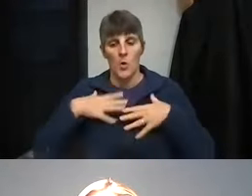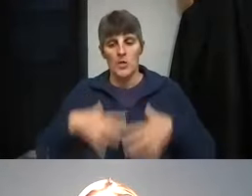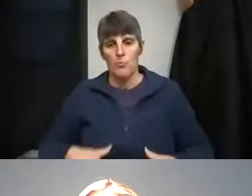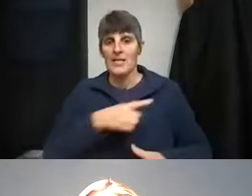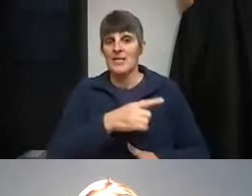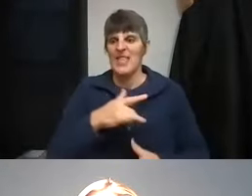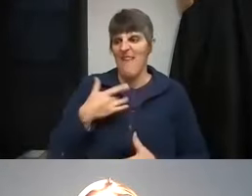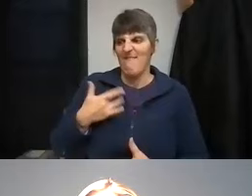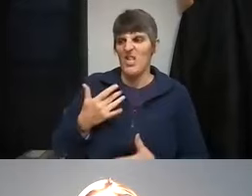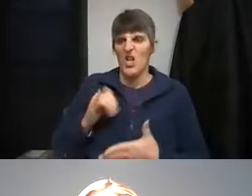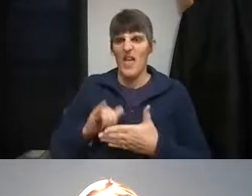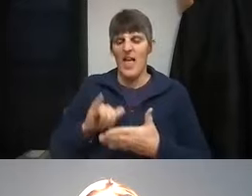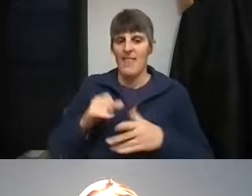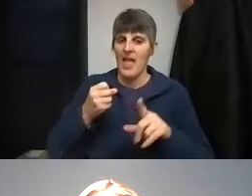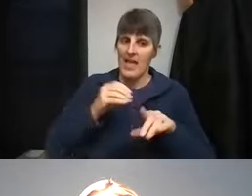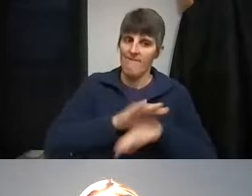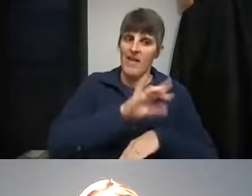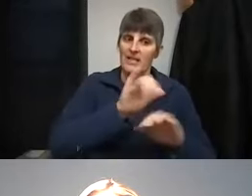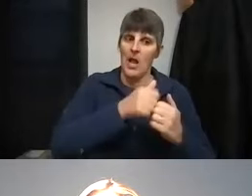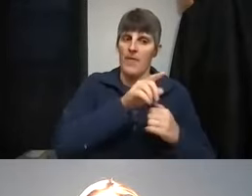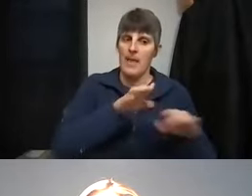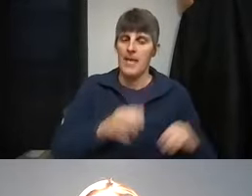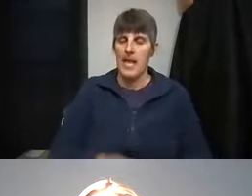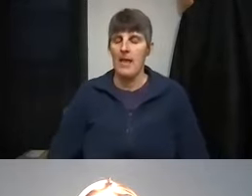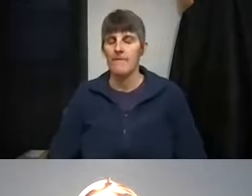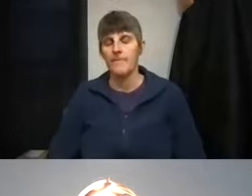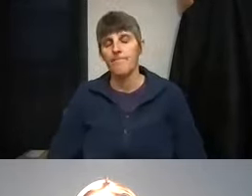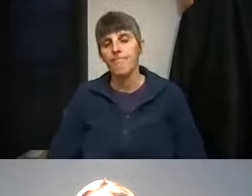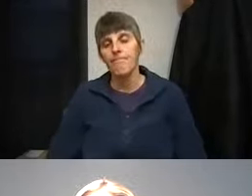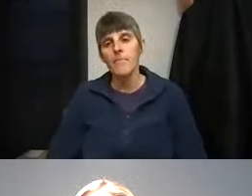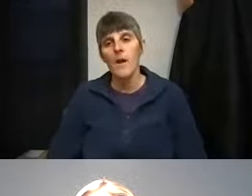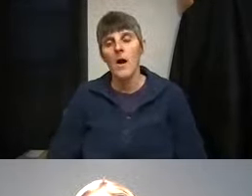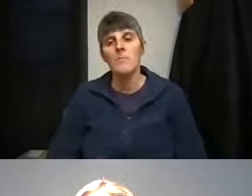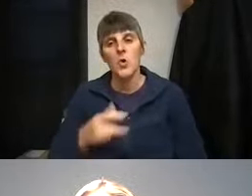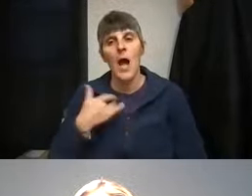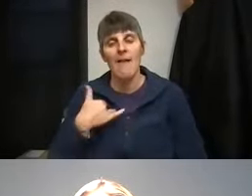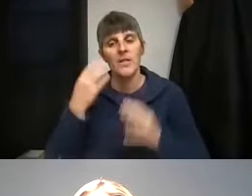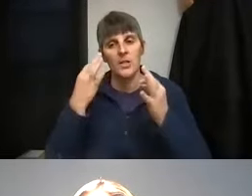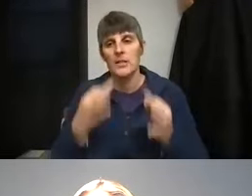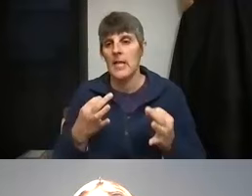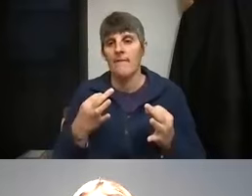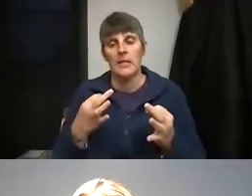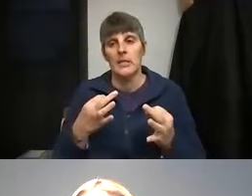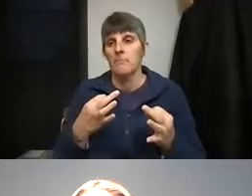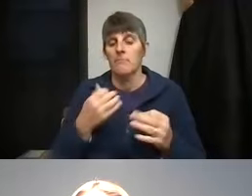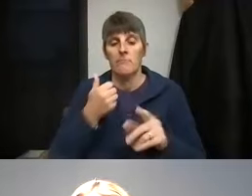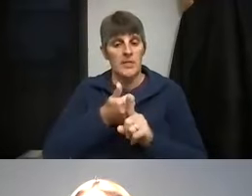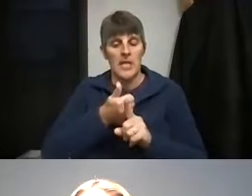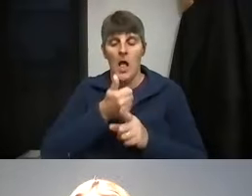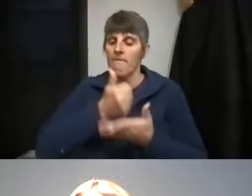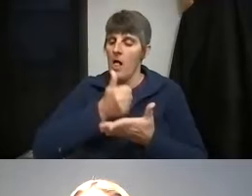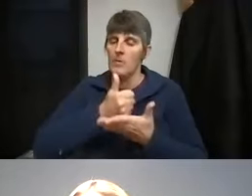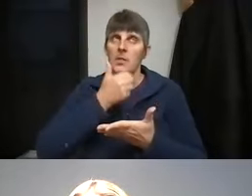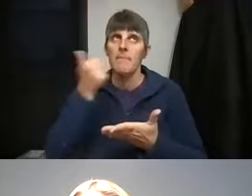that, and that kind of affects the way that they behave. So I feel definitely self-help is the